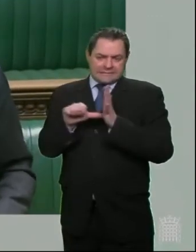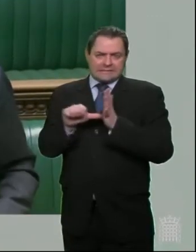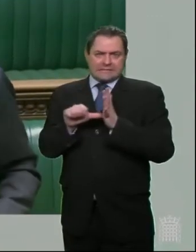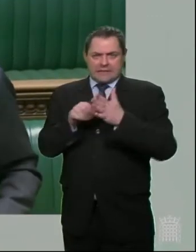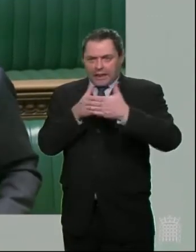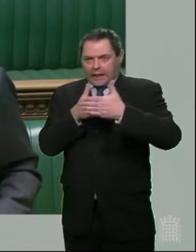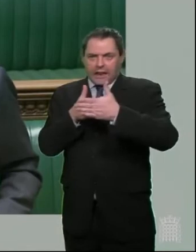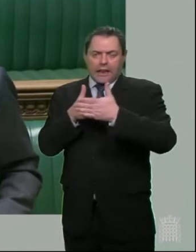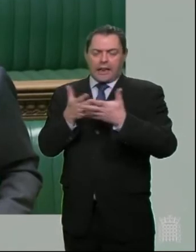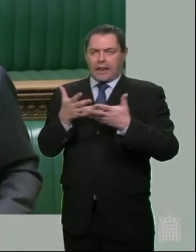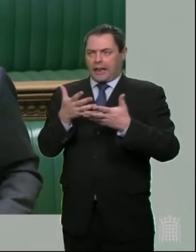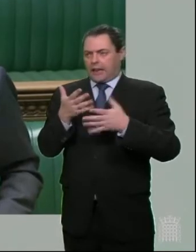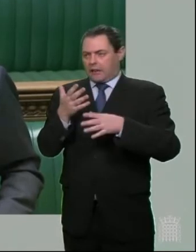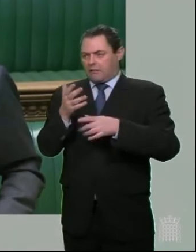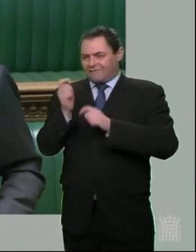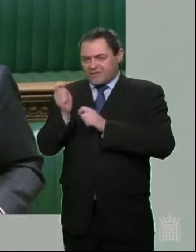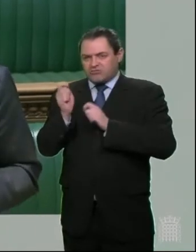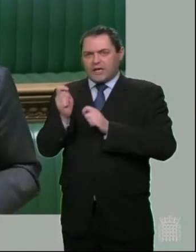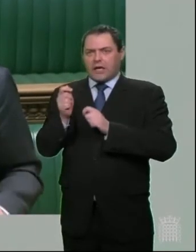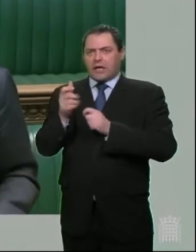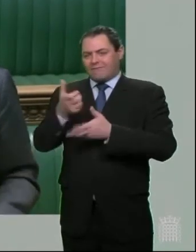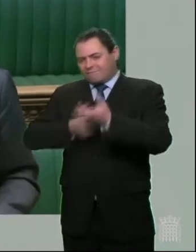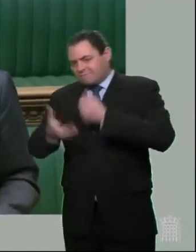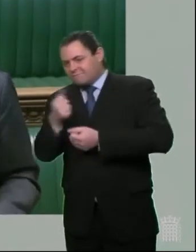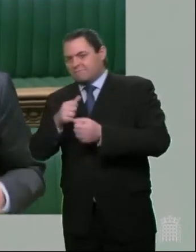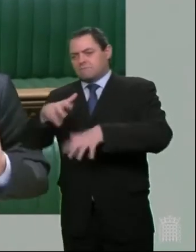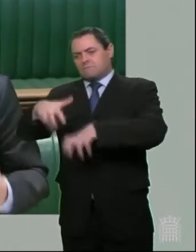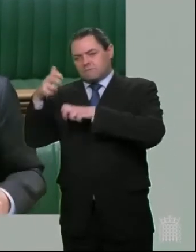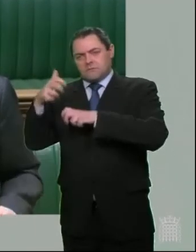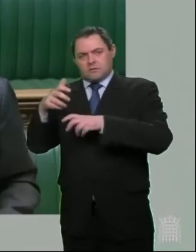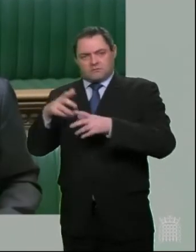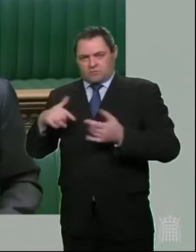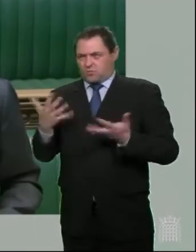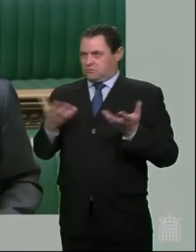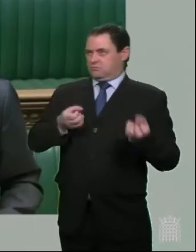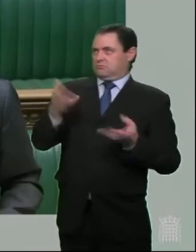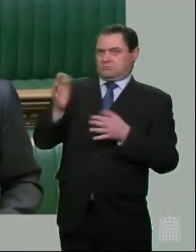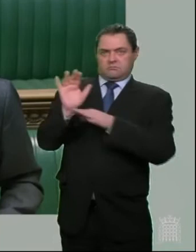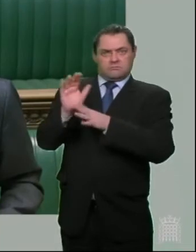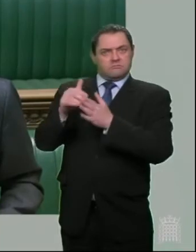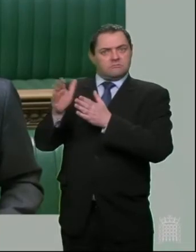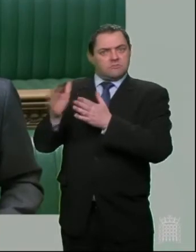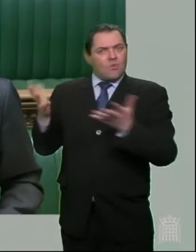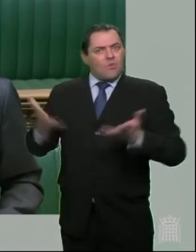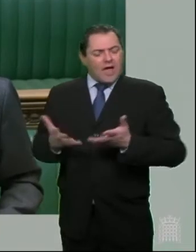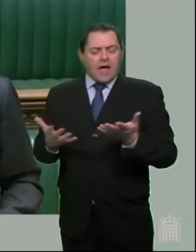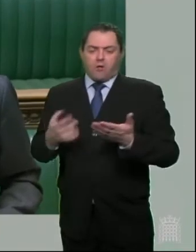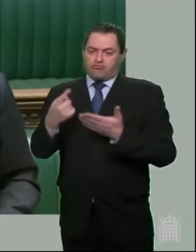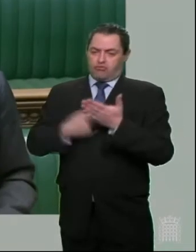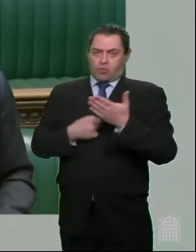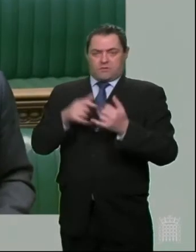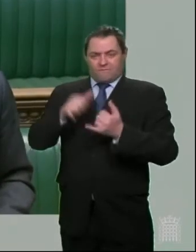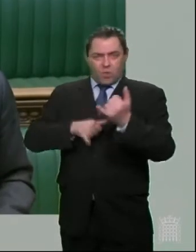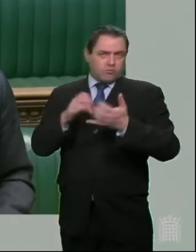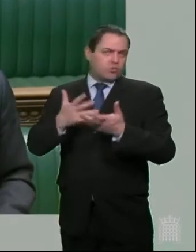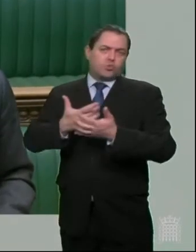fishing businesses, many fishers and fishing communities, and there has been too much red tape, and what